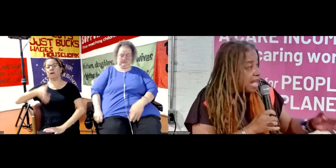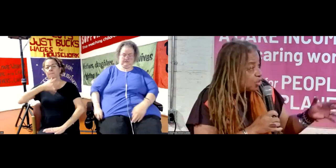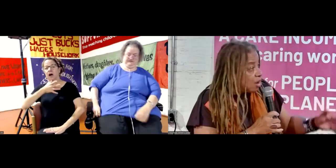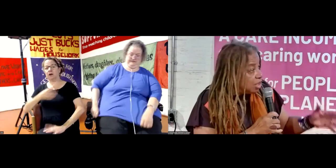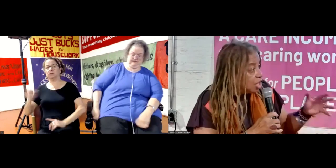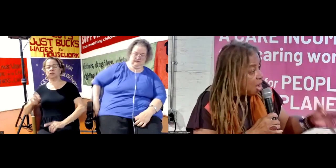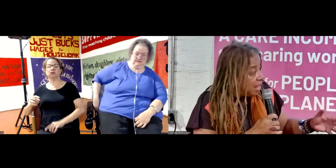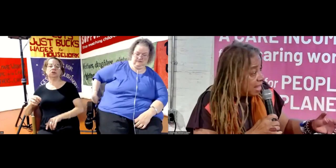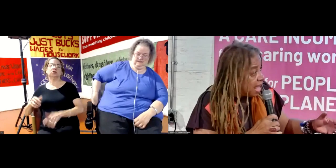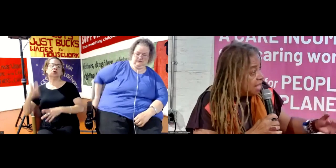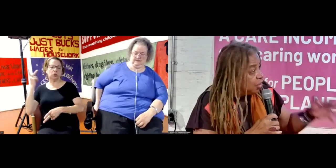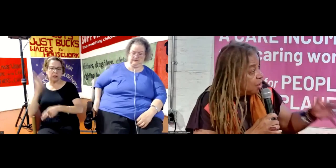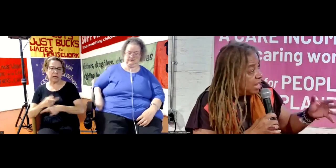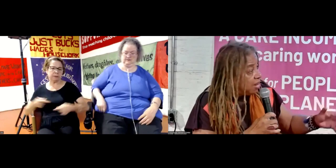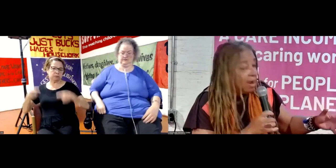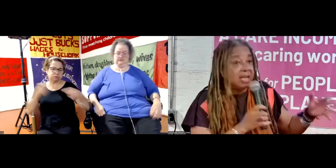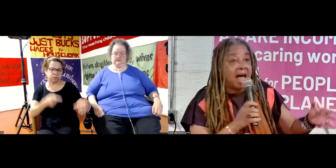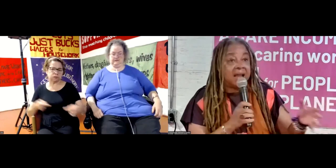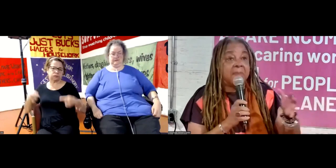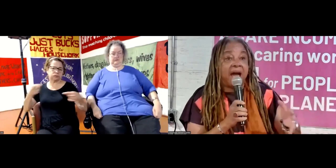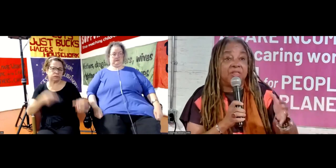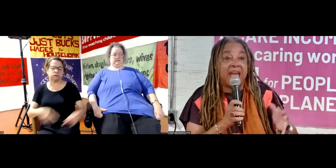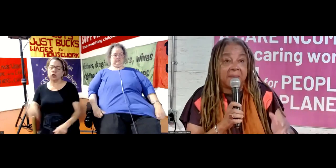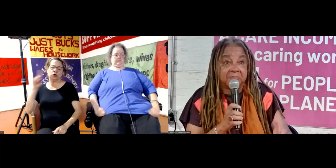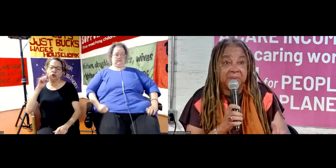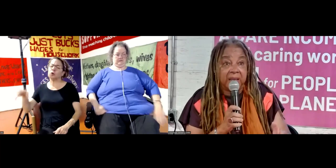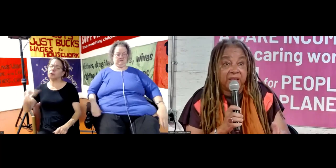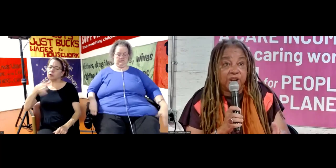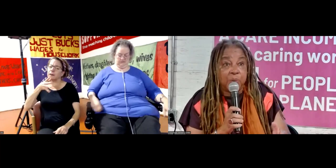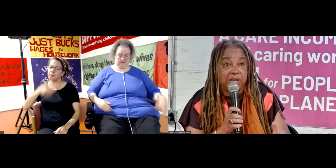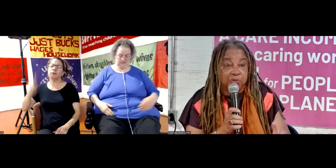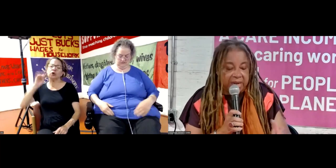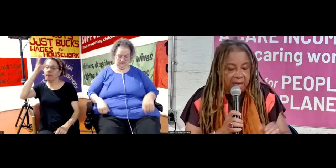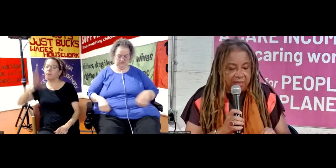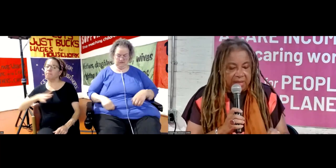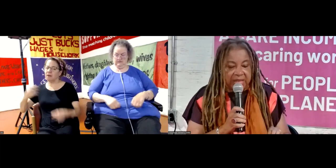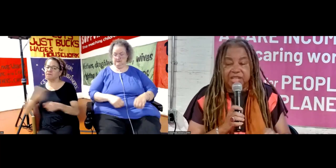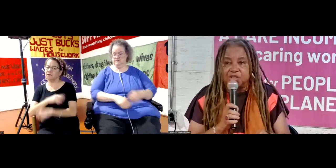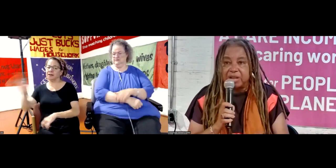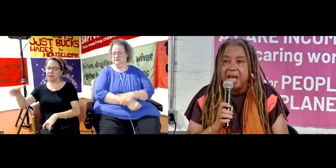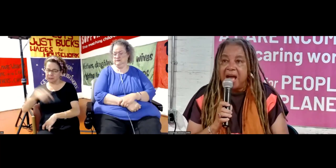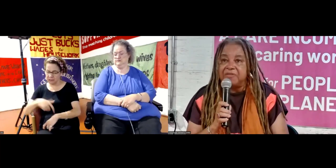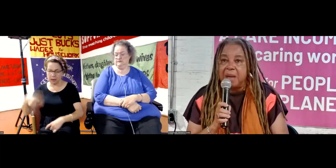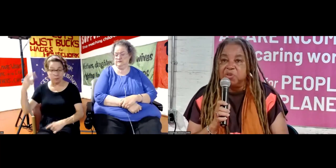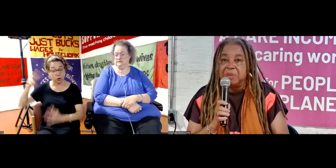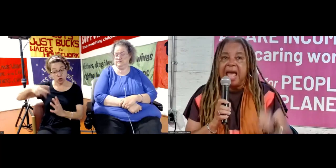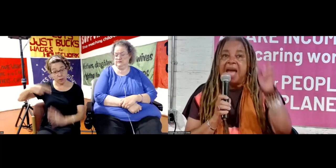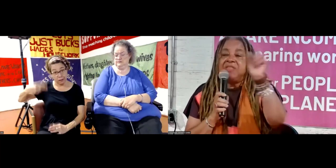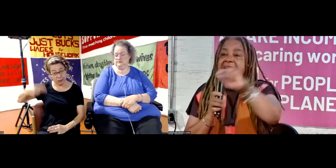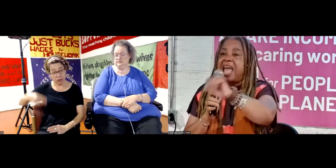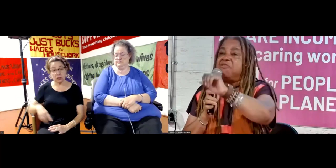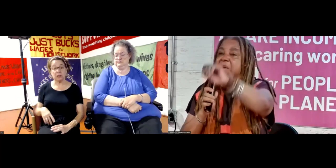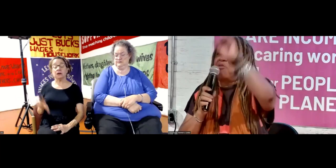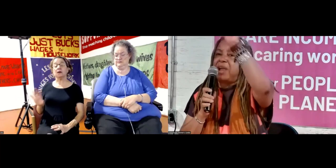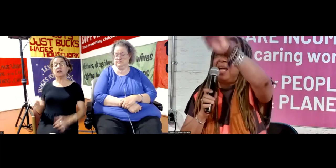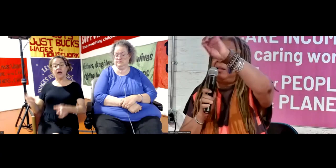kept that struggle going, and you don't hear a lot about them, you know, when you read the history of that movement. And